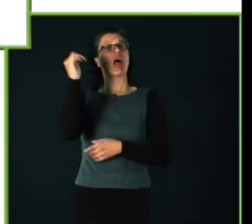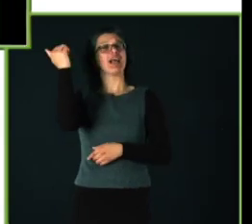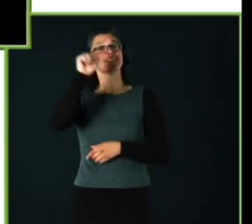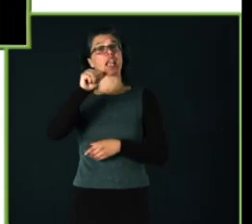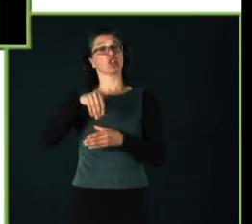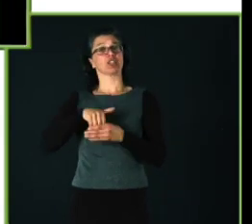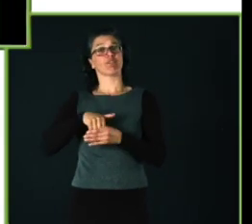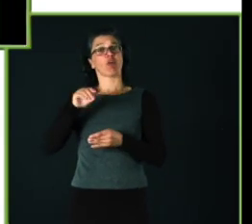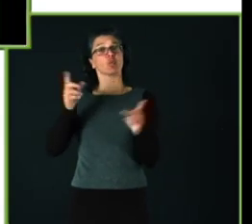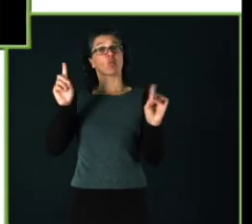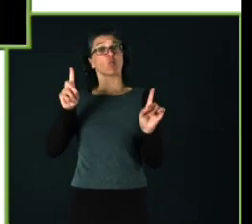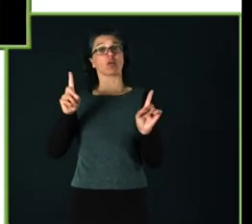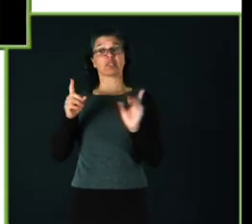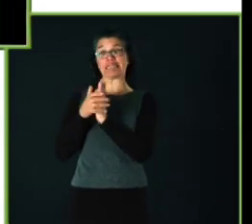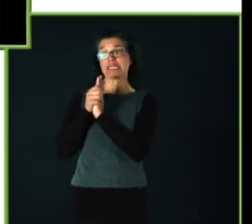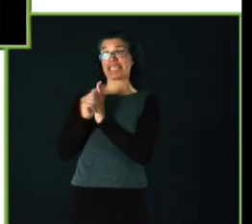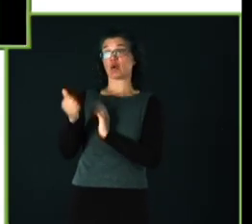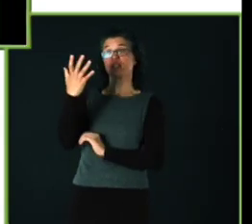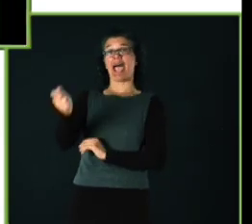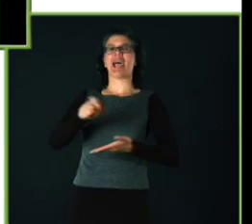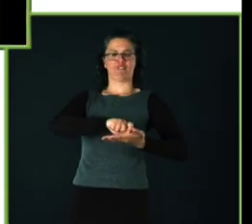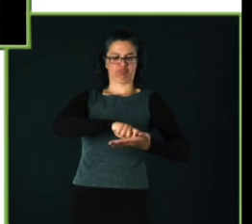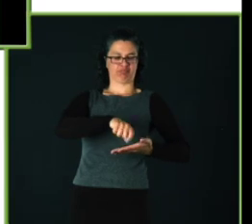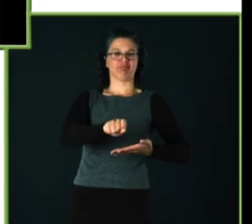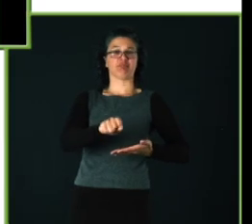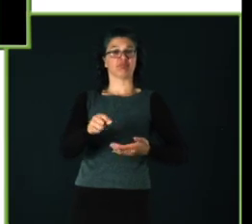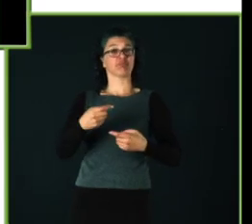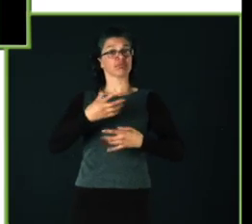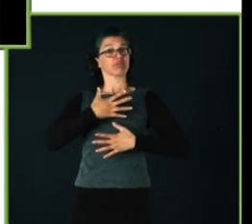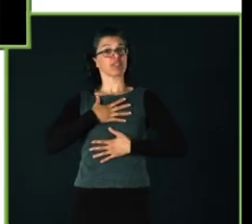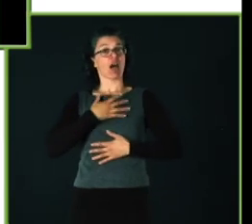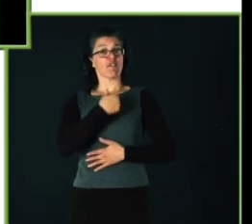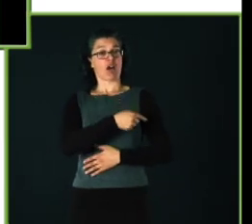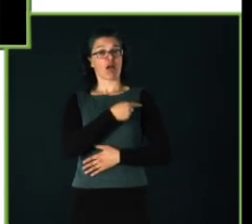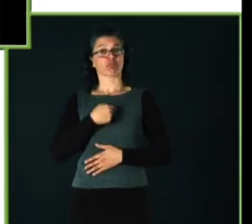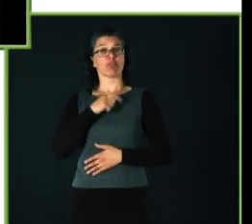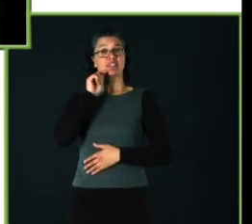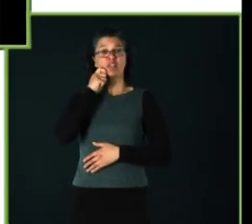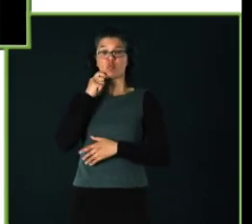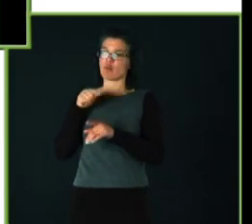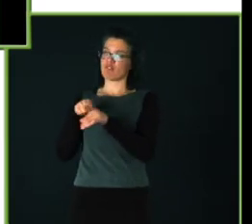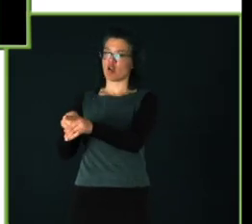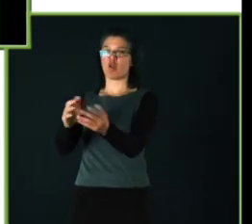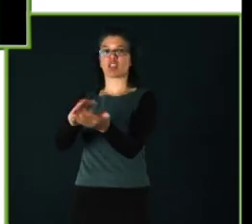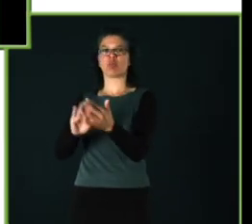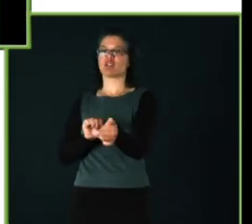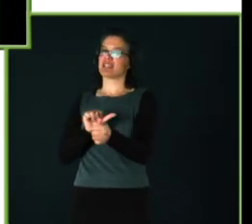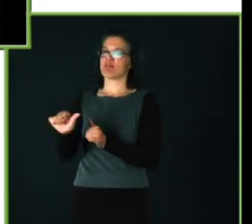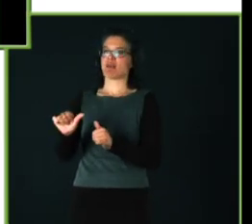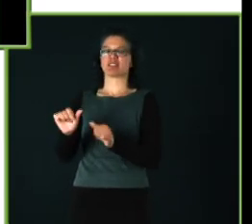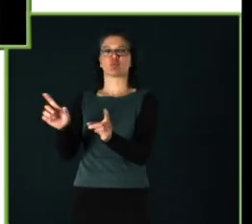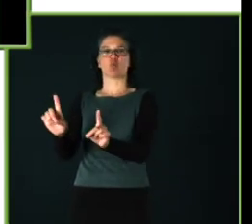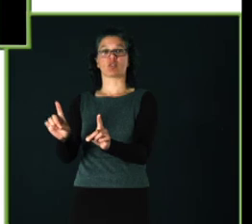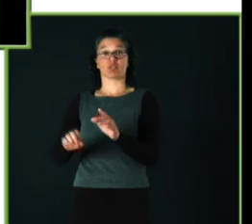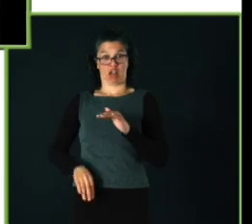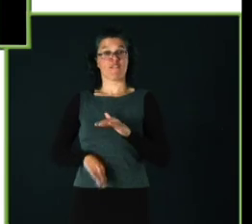base to do the job. I promise to work in the best interest of our community. I promise to work full-time